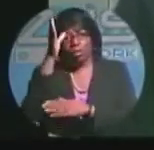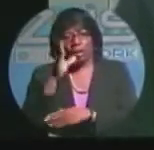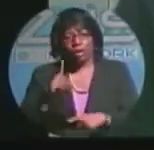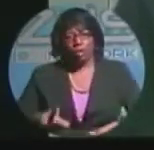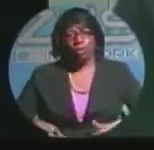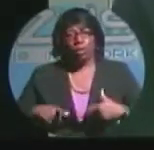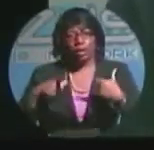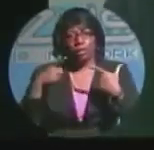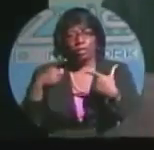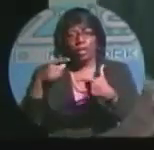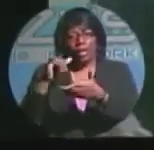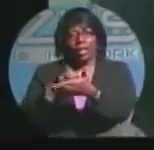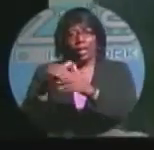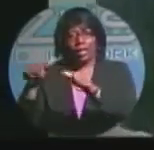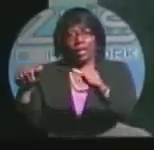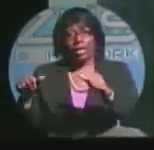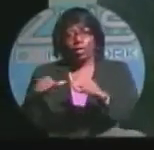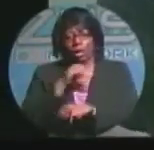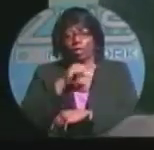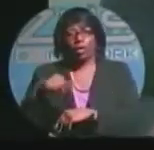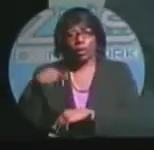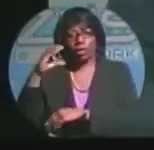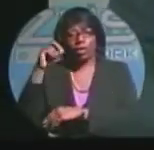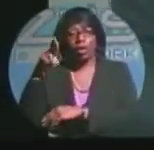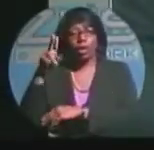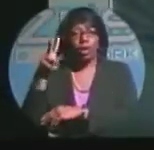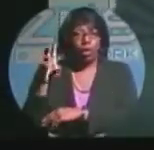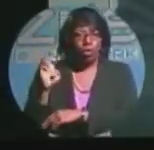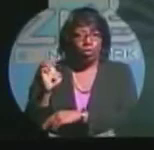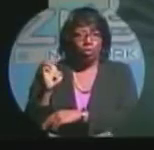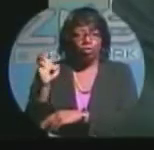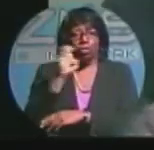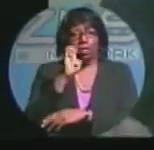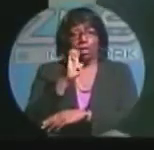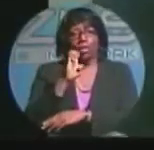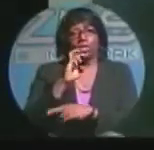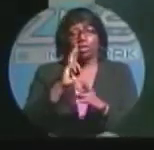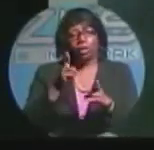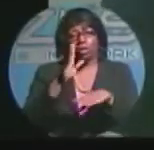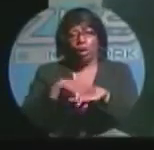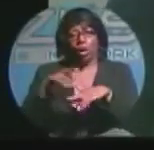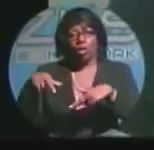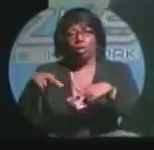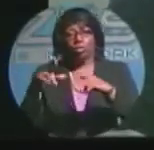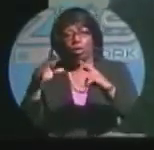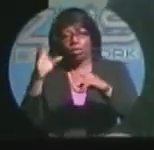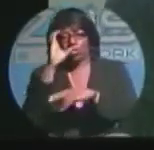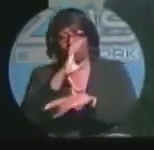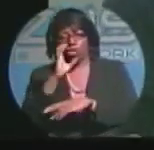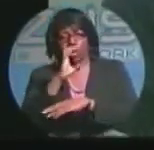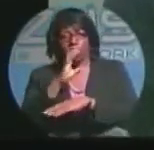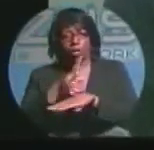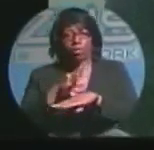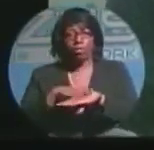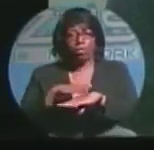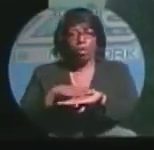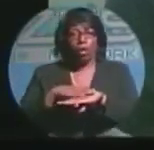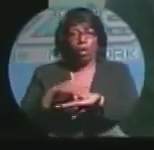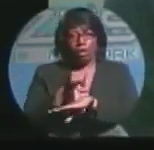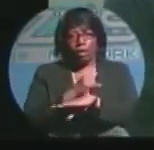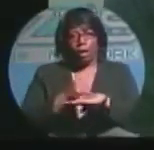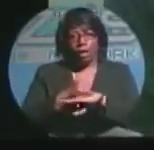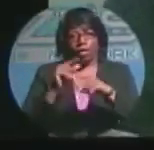of Queens Cove. All emergency support teams are on the road assessing the situation on the island of Grand